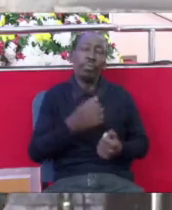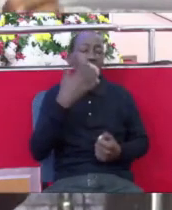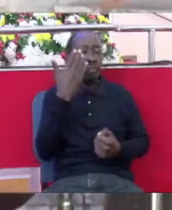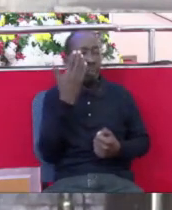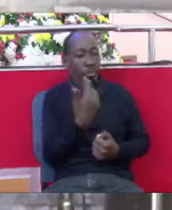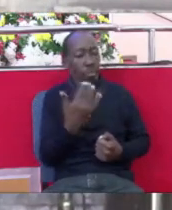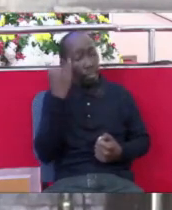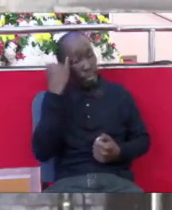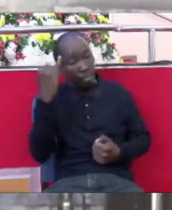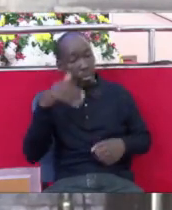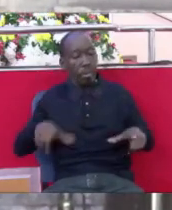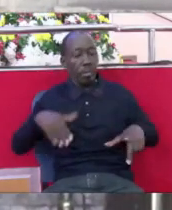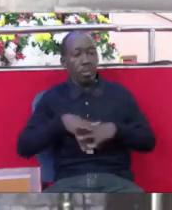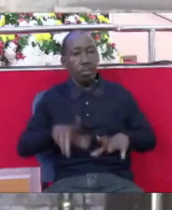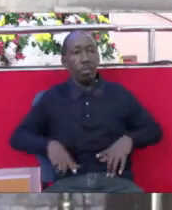unimaginable happen in your